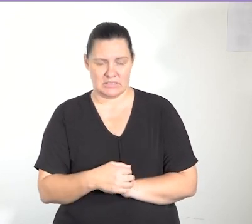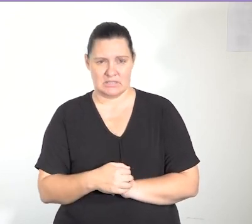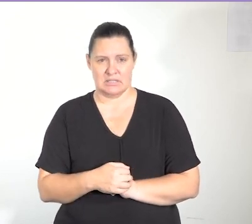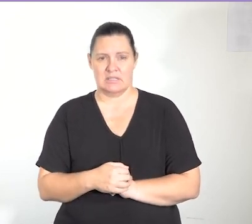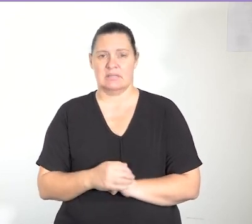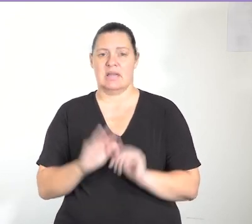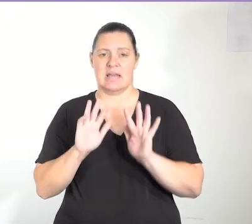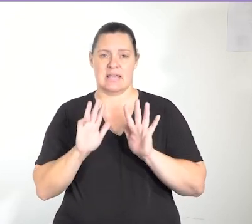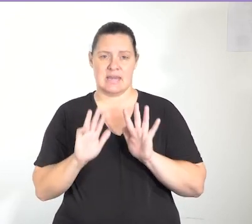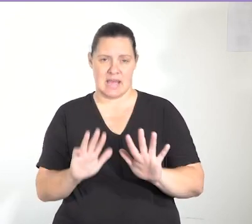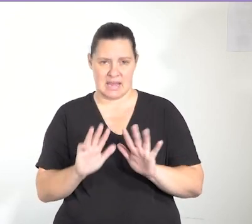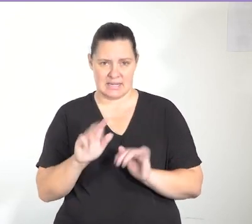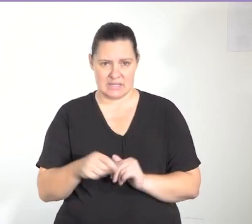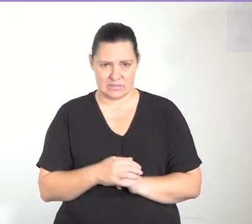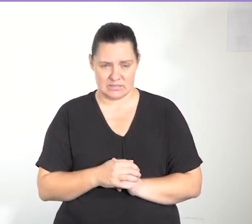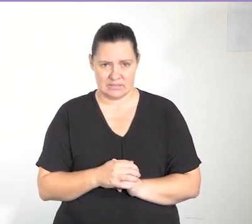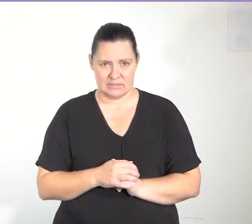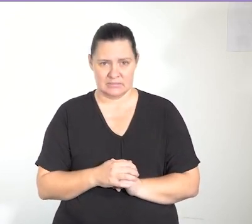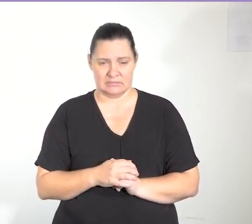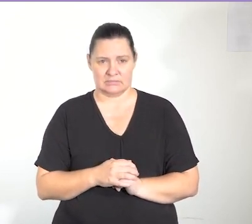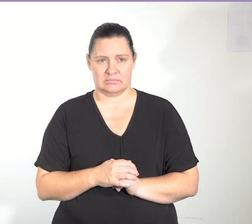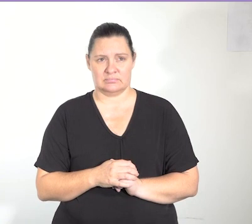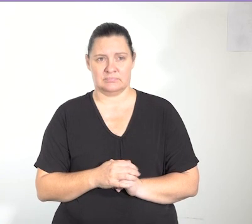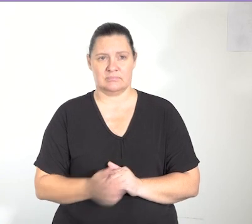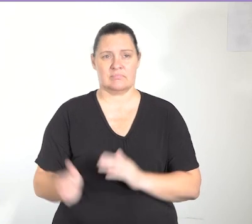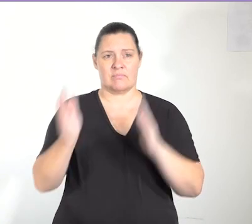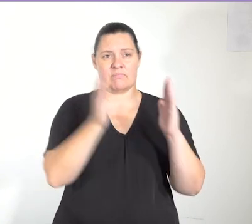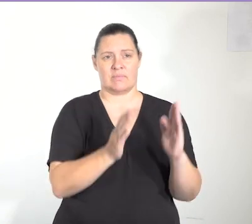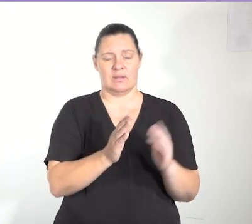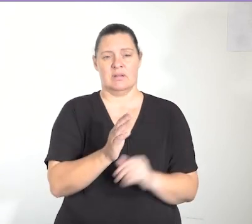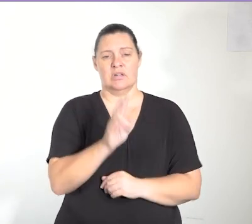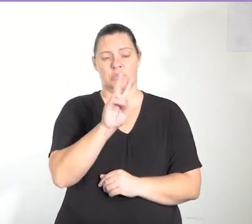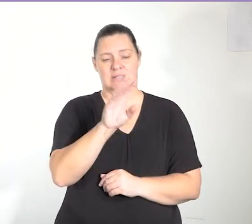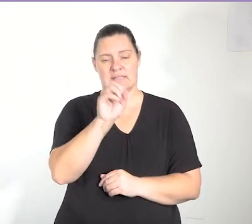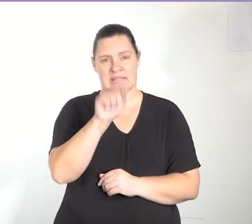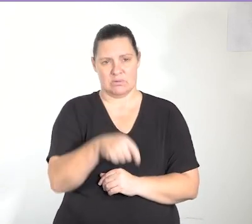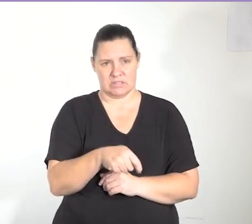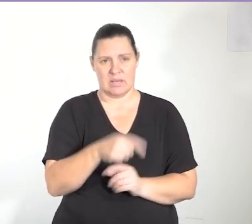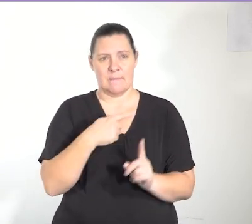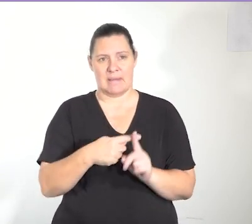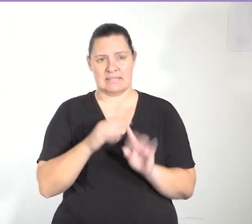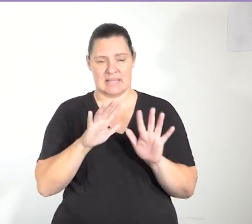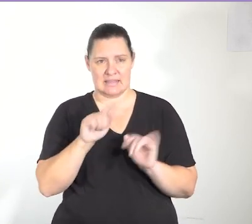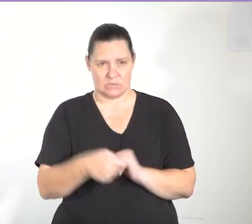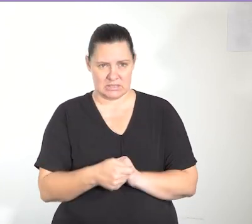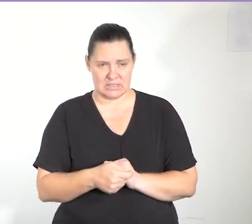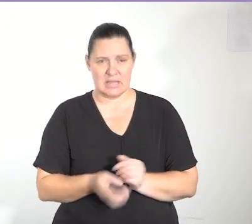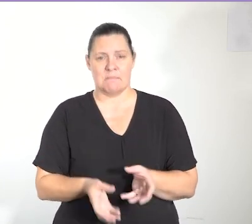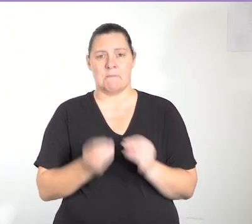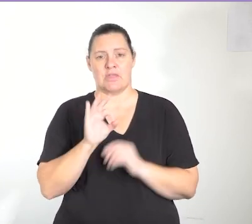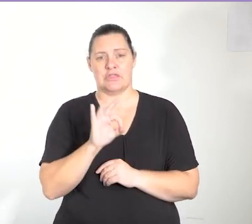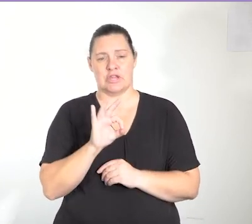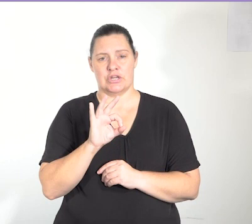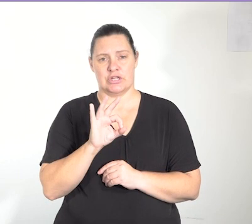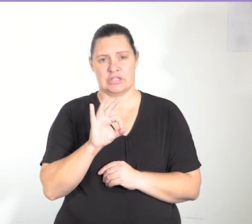5,000. That will give us 9,000. Then we have 20,000 plus 10,000. That gives